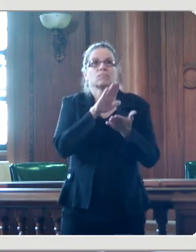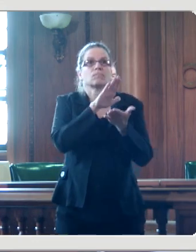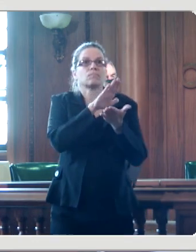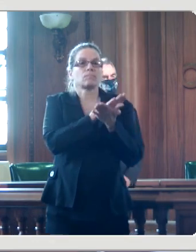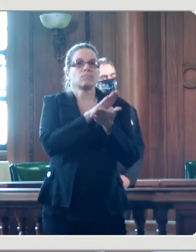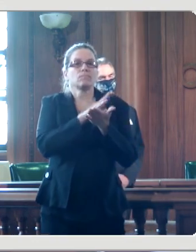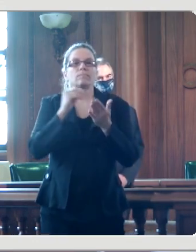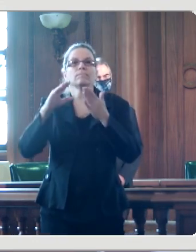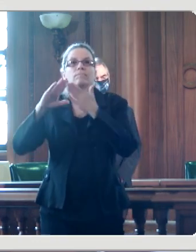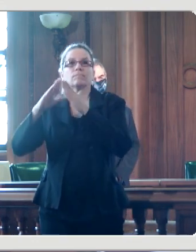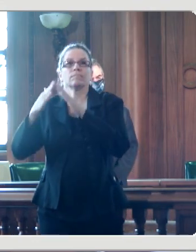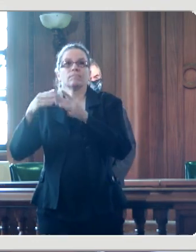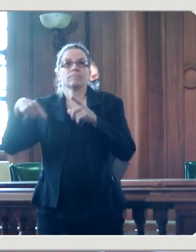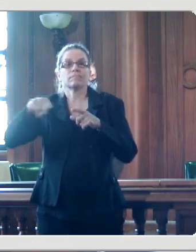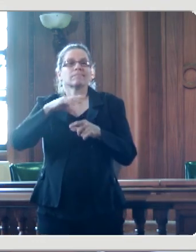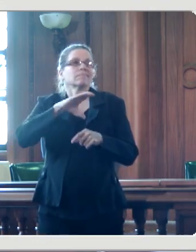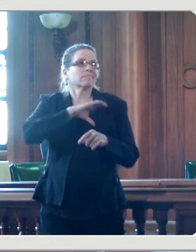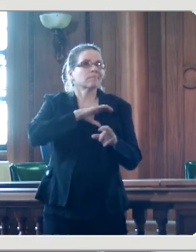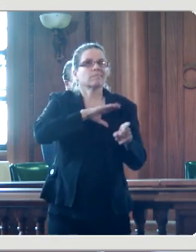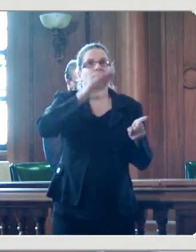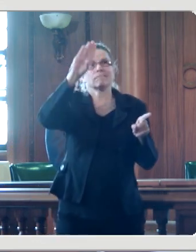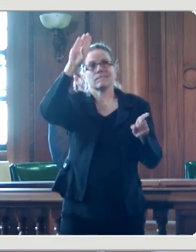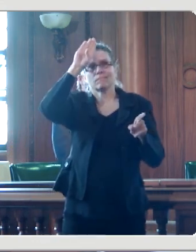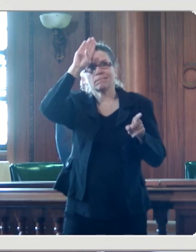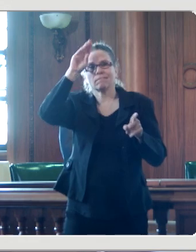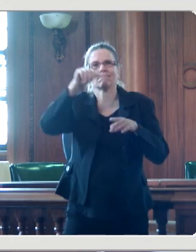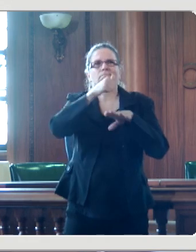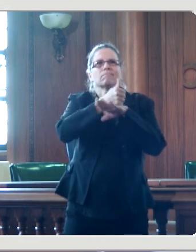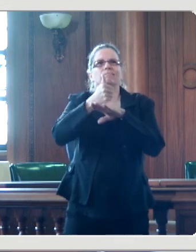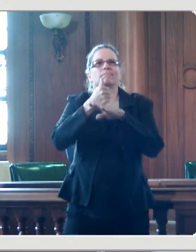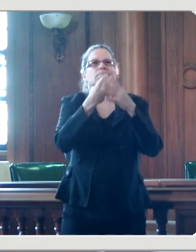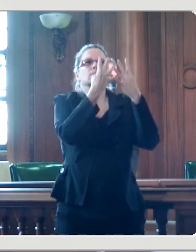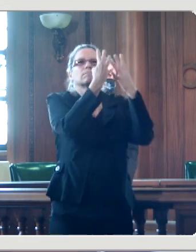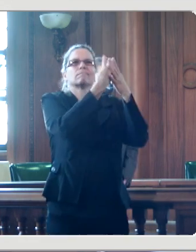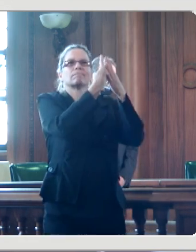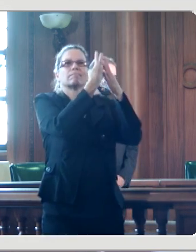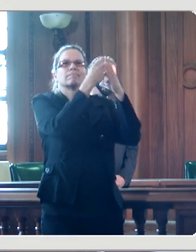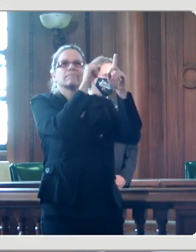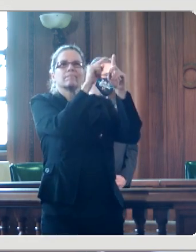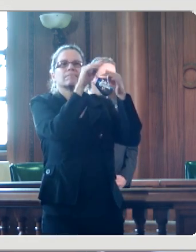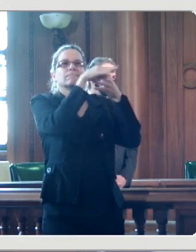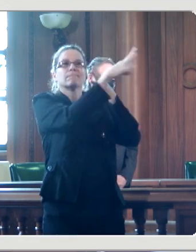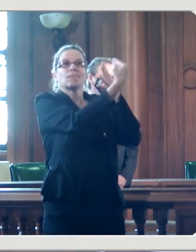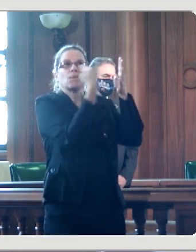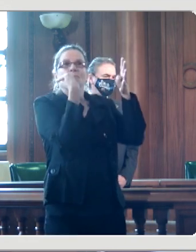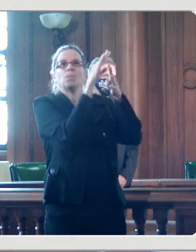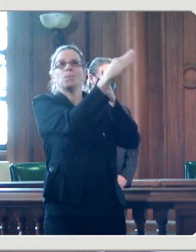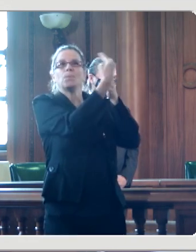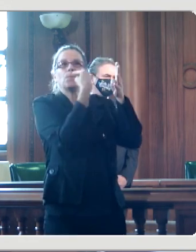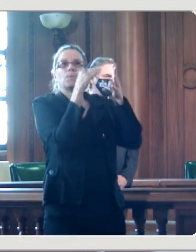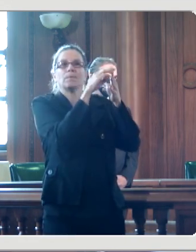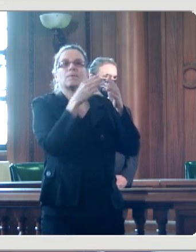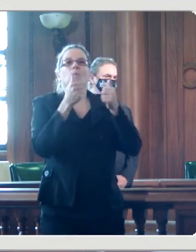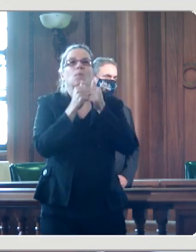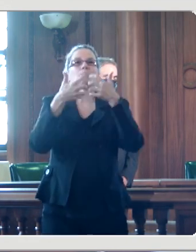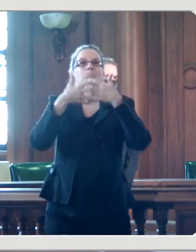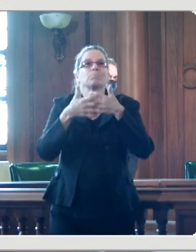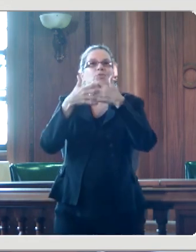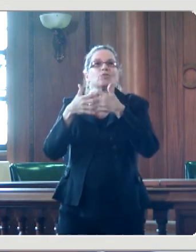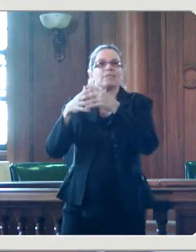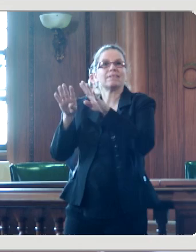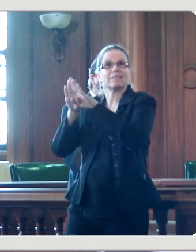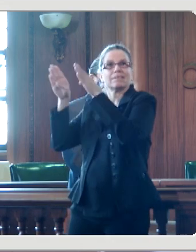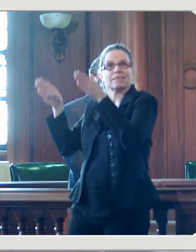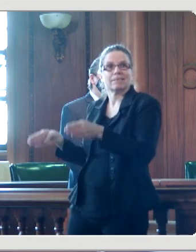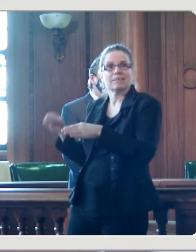And Helen, thank you for your kind words. We're very proud to be working with you and setting up Bowl and school and the vaccinations. I was on the phone with her